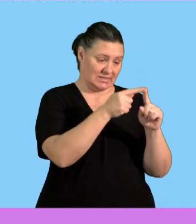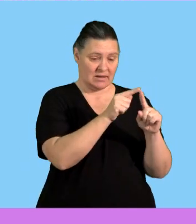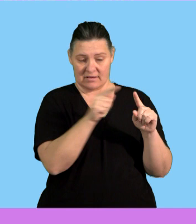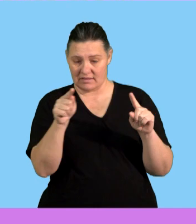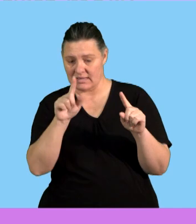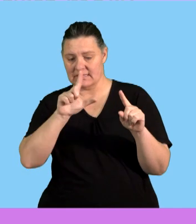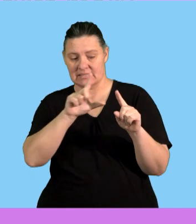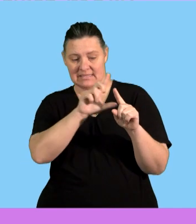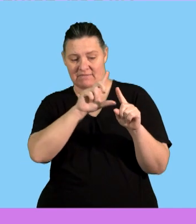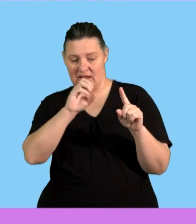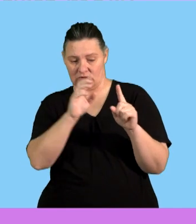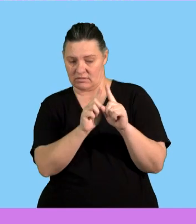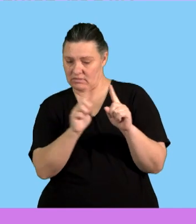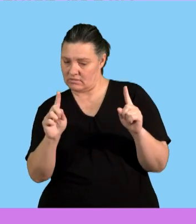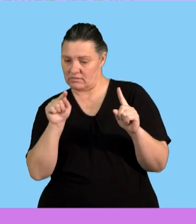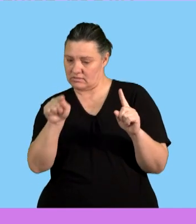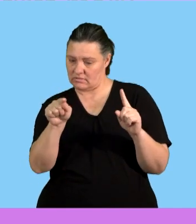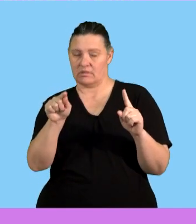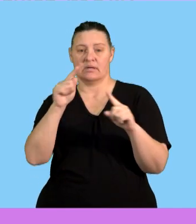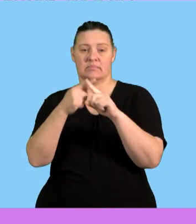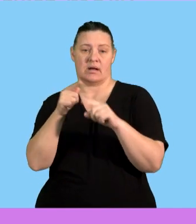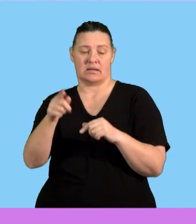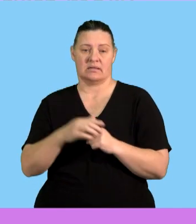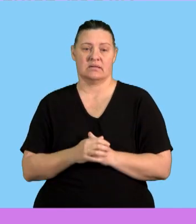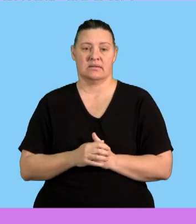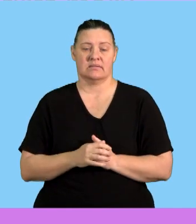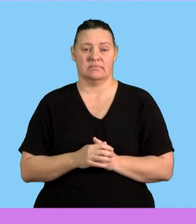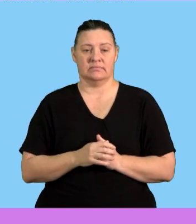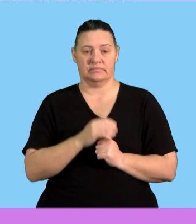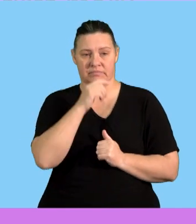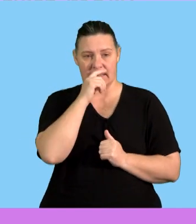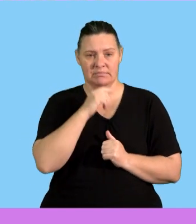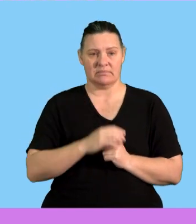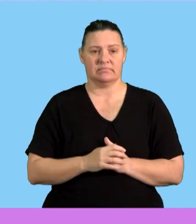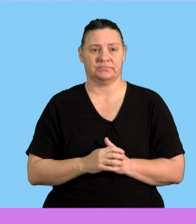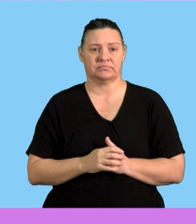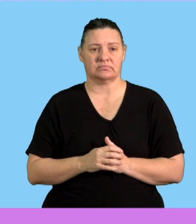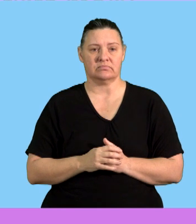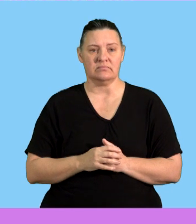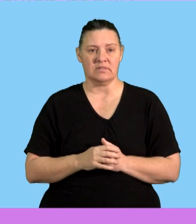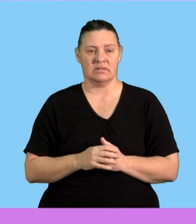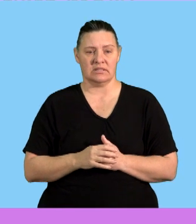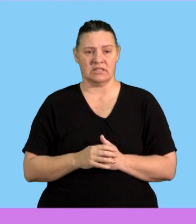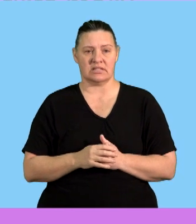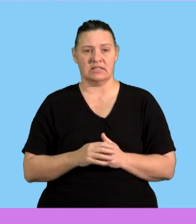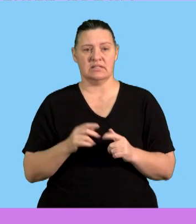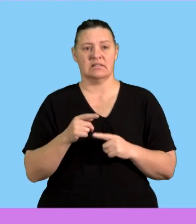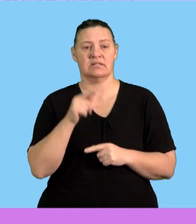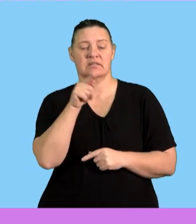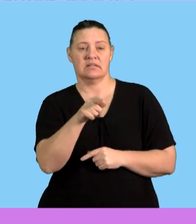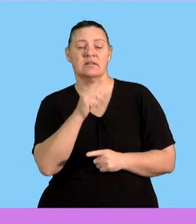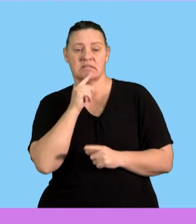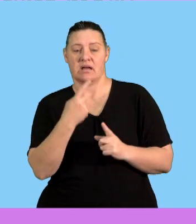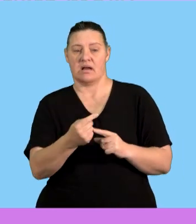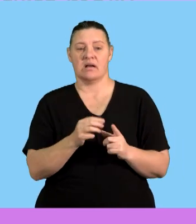the first mark. So meaning the distance between this first mark and the second mark is 700 millimeters. So